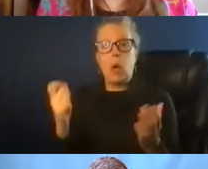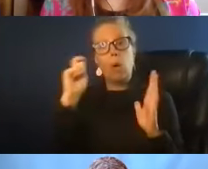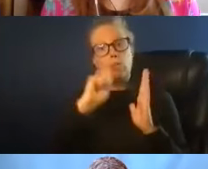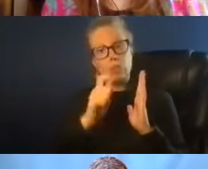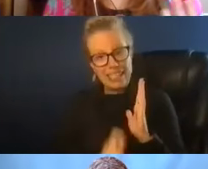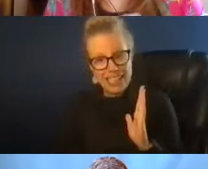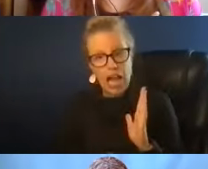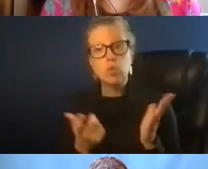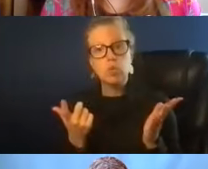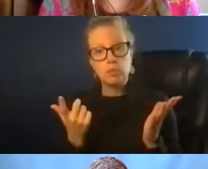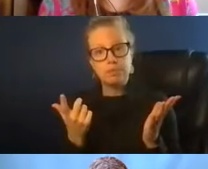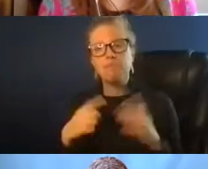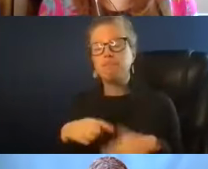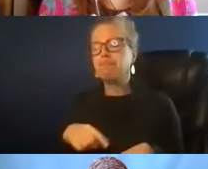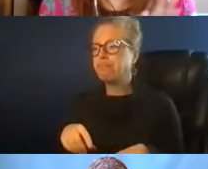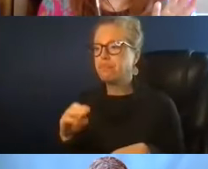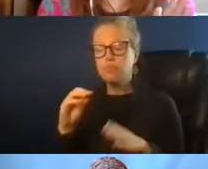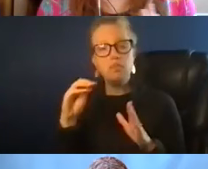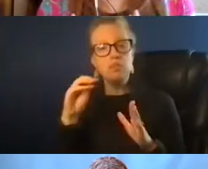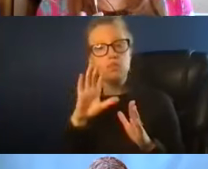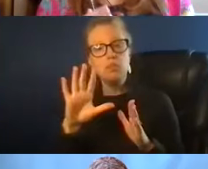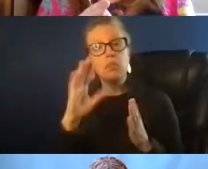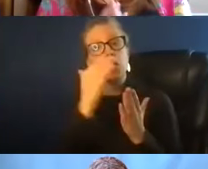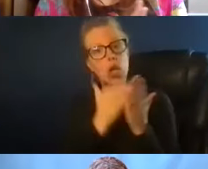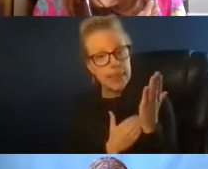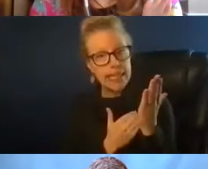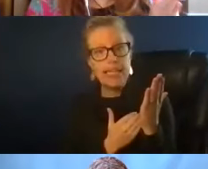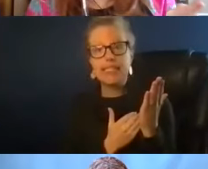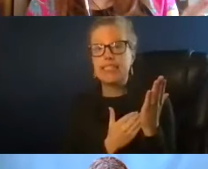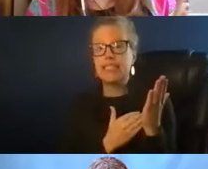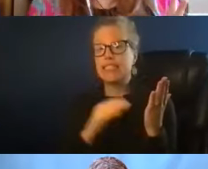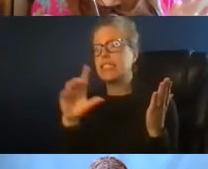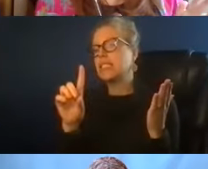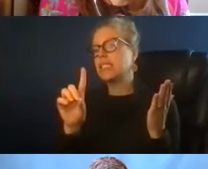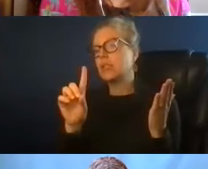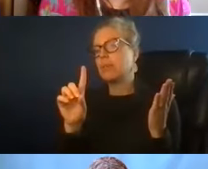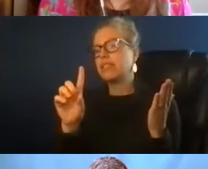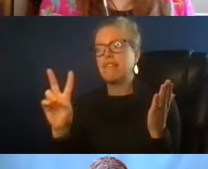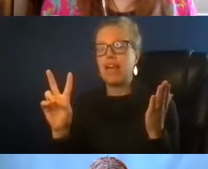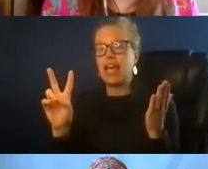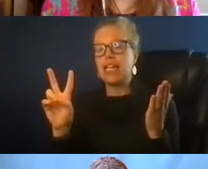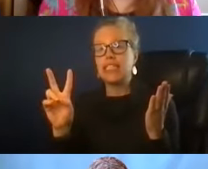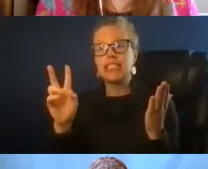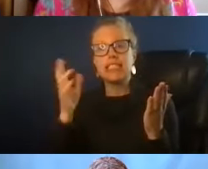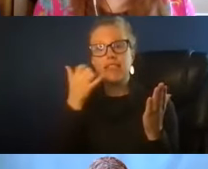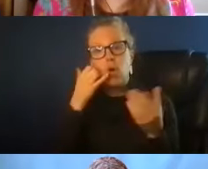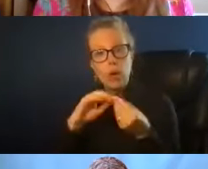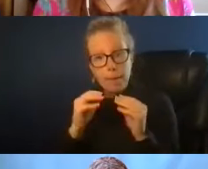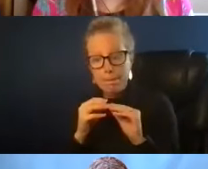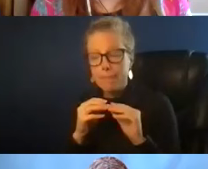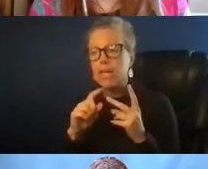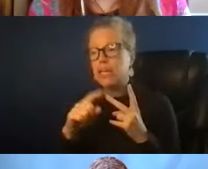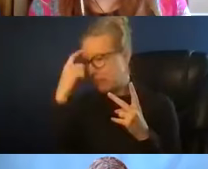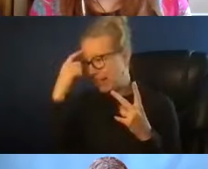down, right? You have your list of domestic violence hotlines or mental health hotlines. You have